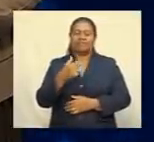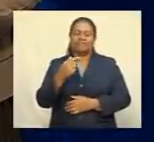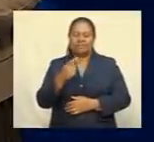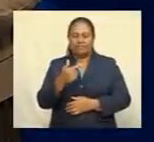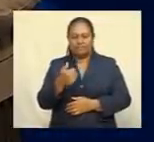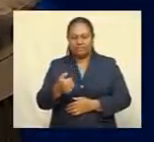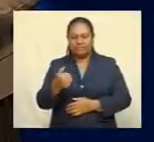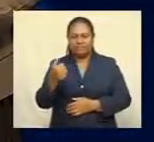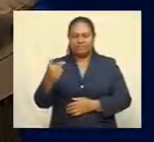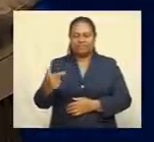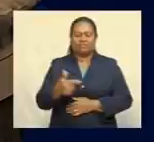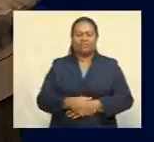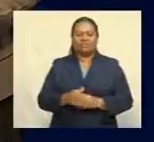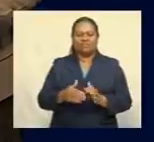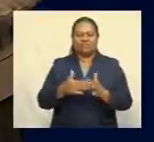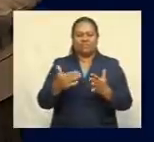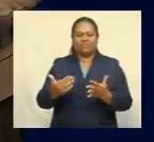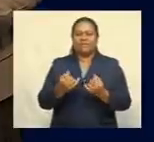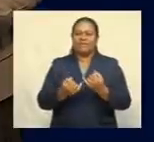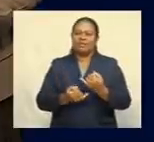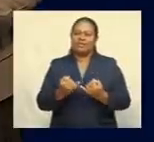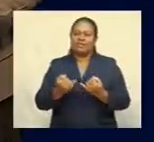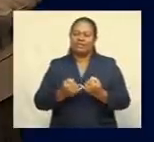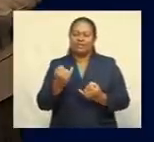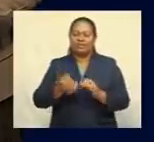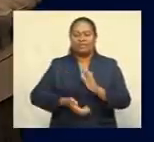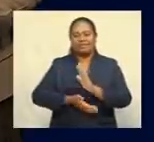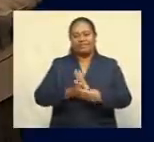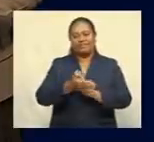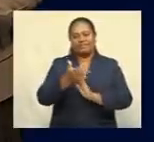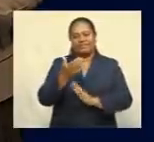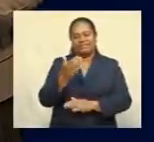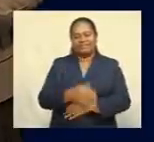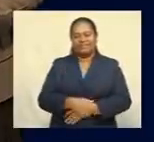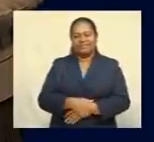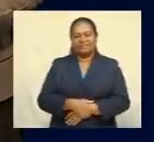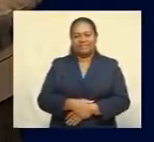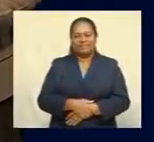$1,776 per ounce. And silver closed higher at $25.87 per ounce.